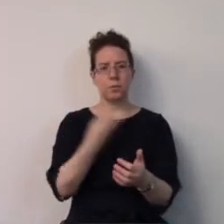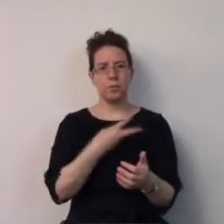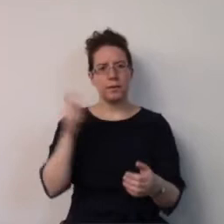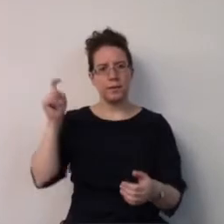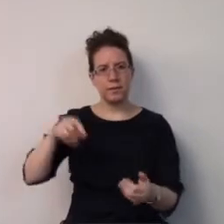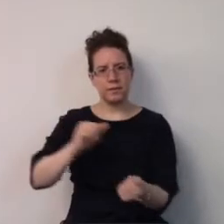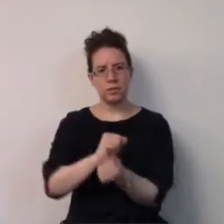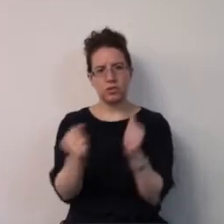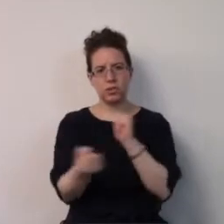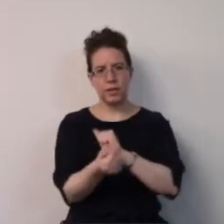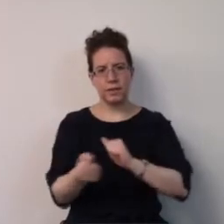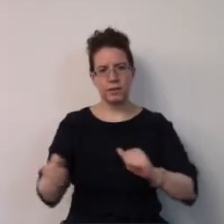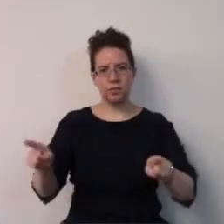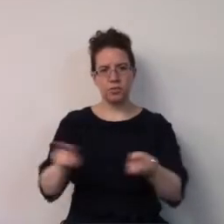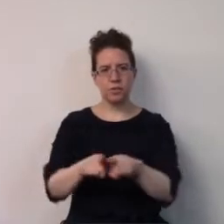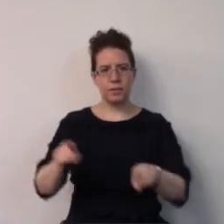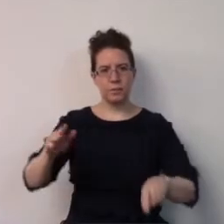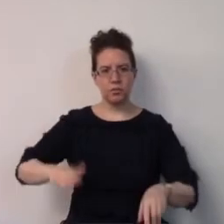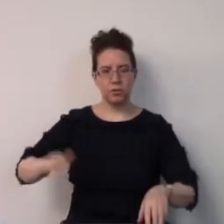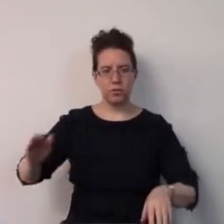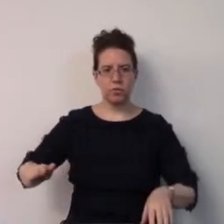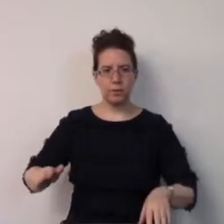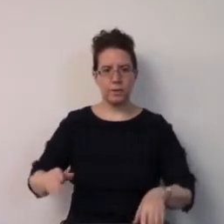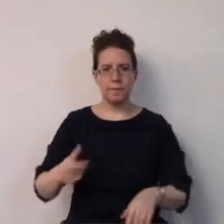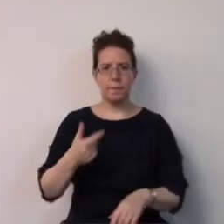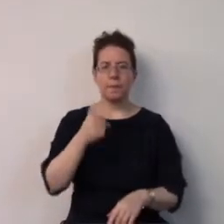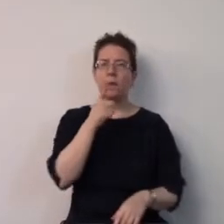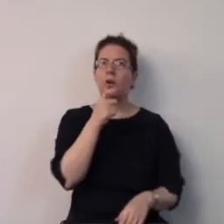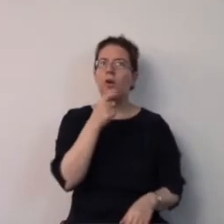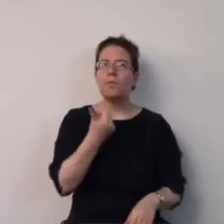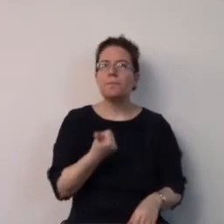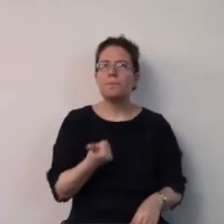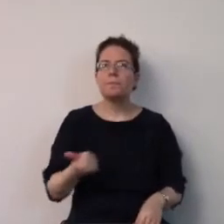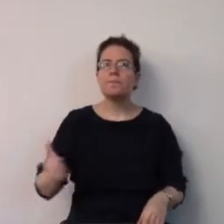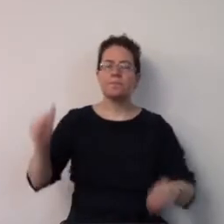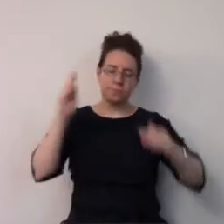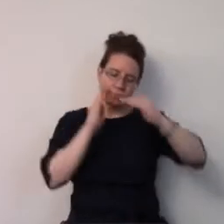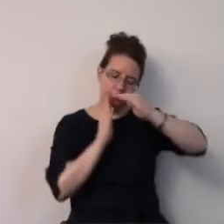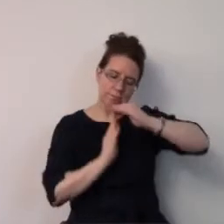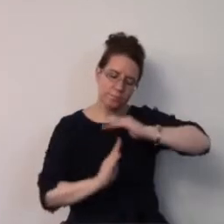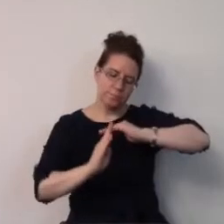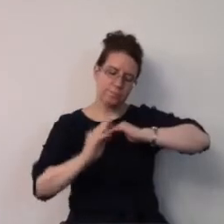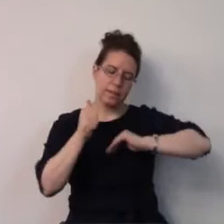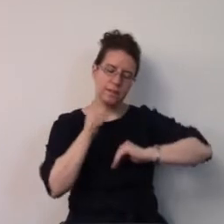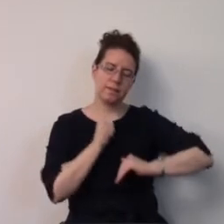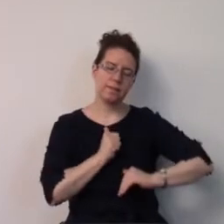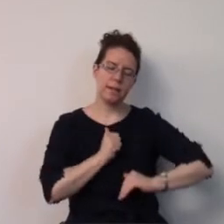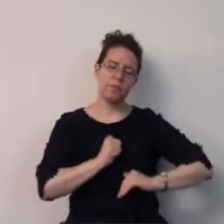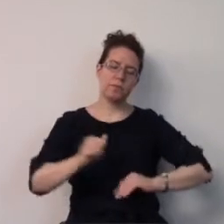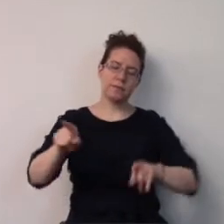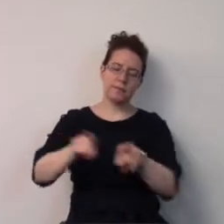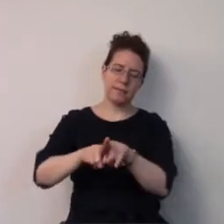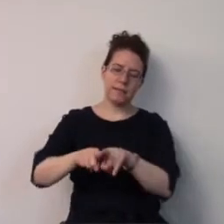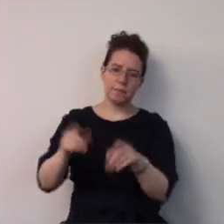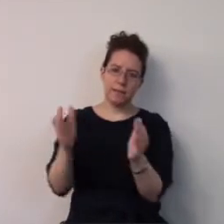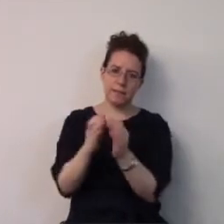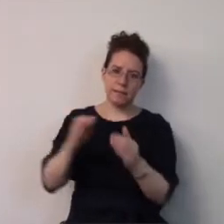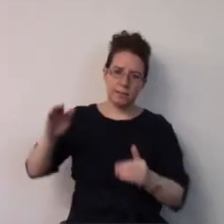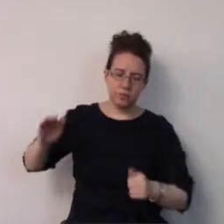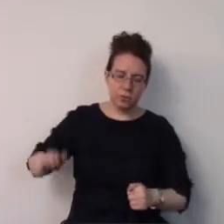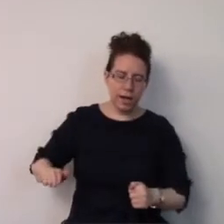status in this earth. Right. Making a name for yourself in the here and now. Okay. Become like a